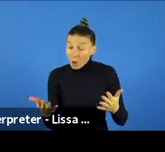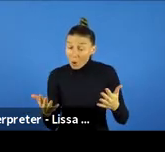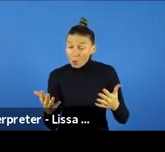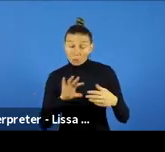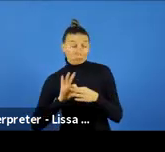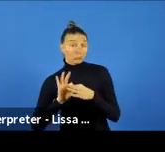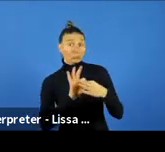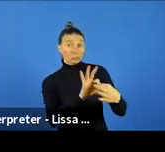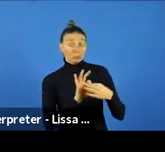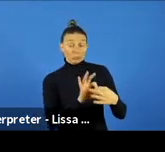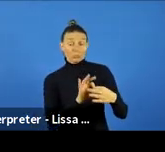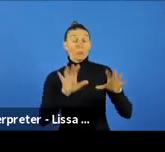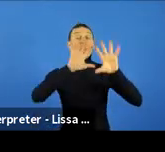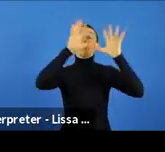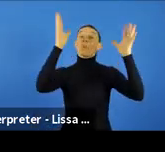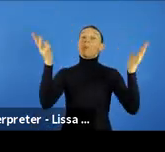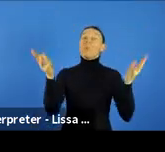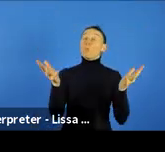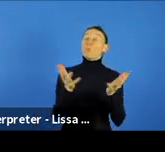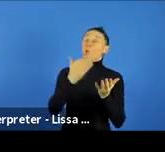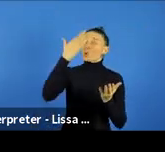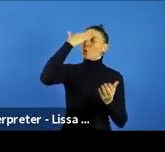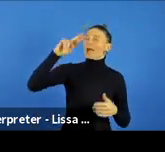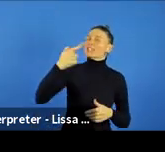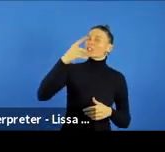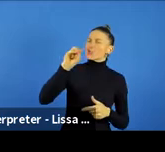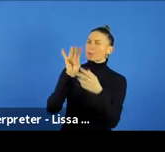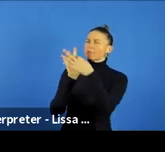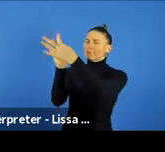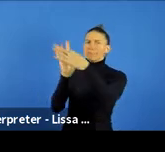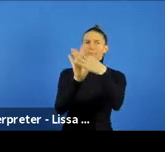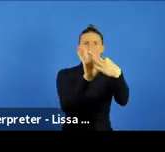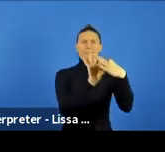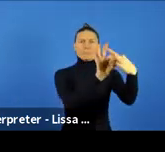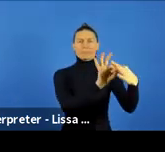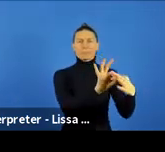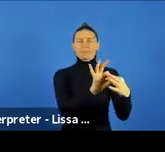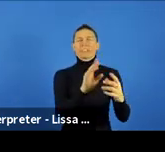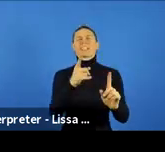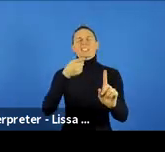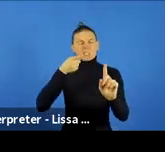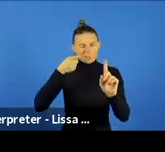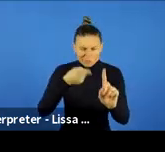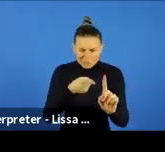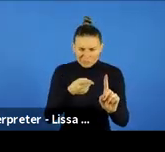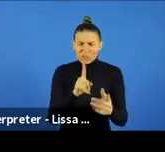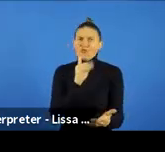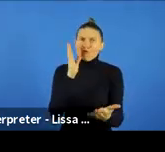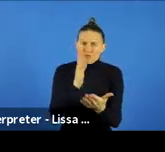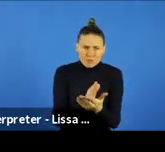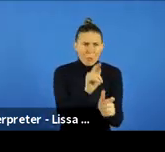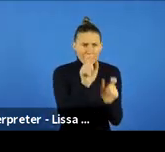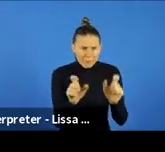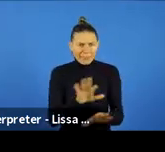with worldwide renowned NGOs, because we wanted to answer the real needs of real people and not just